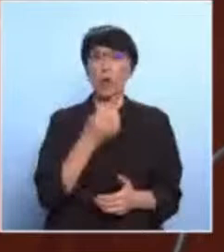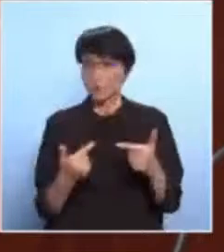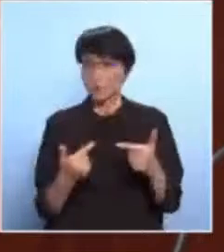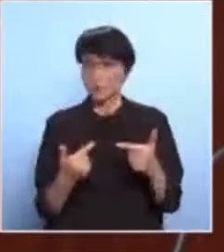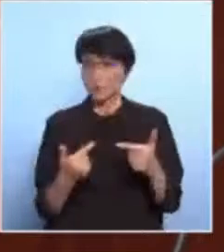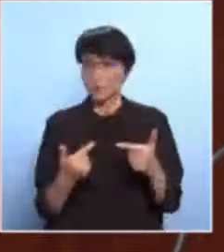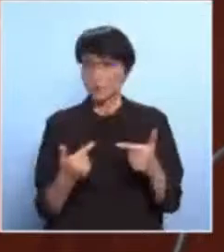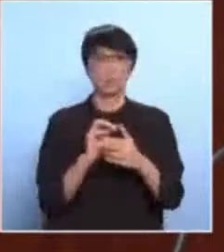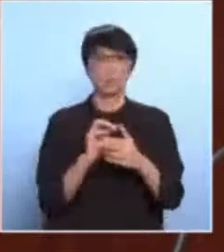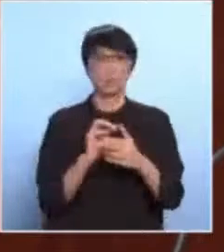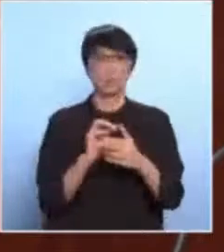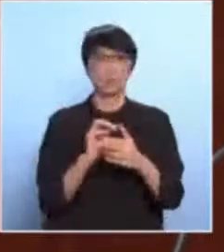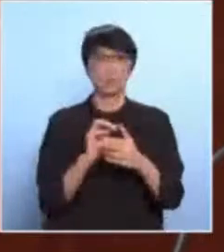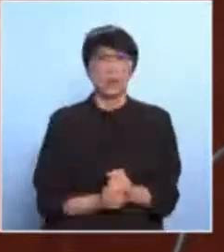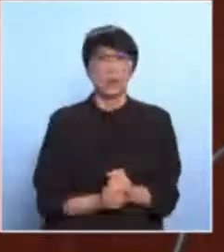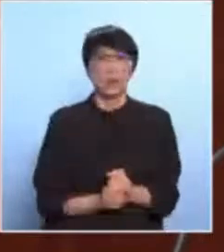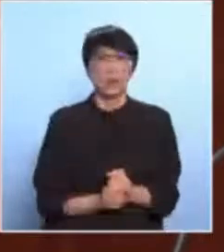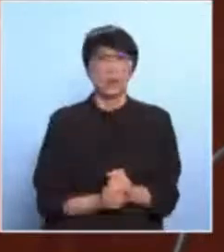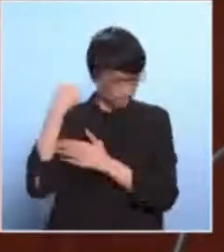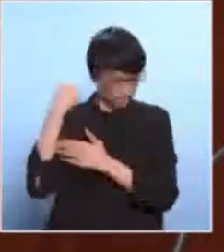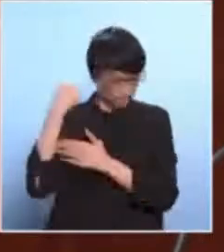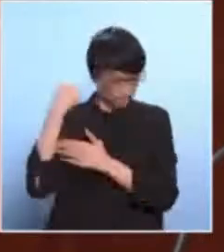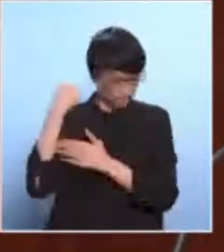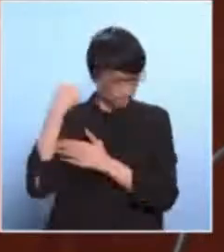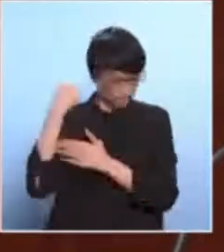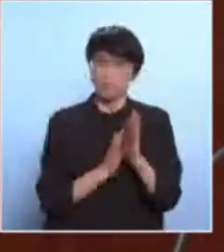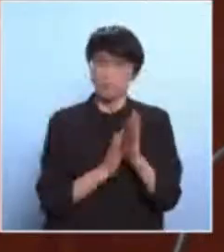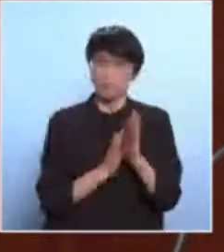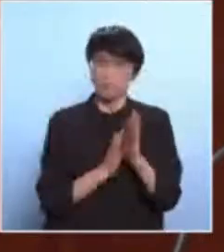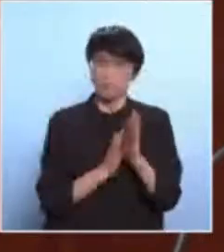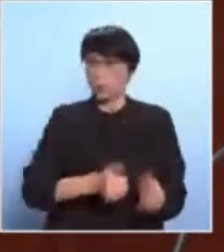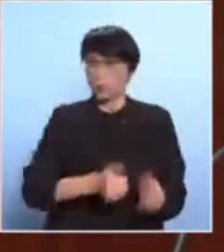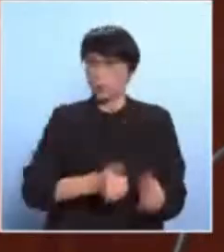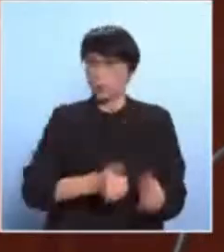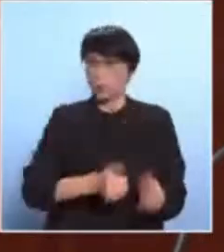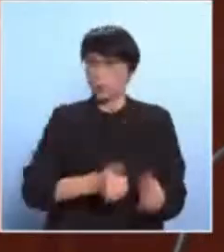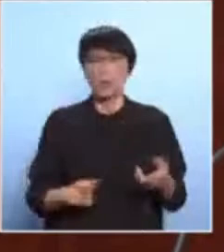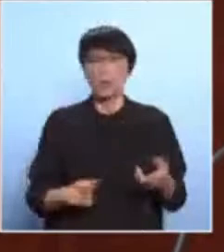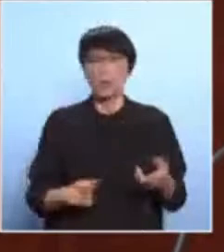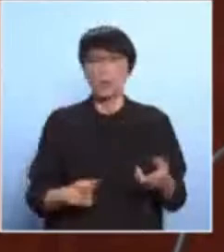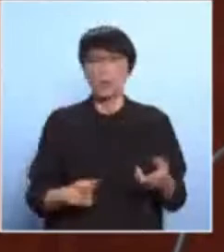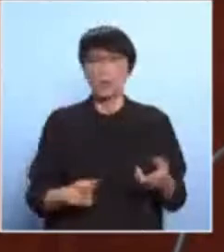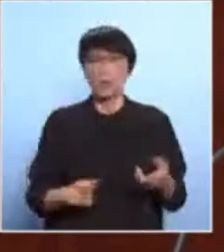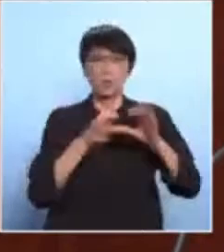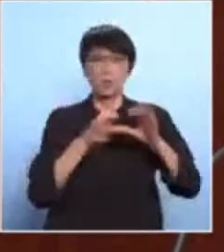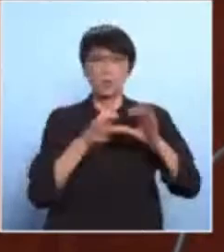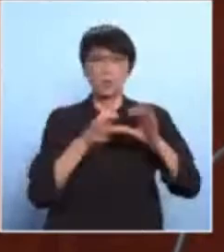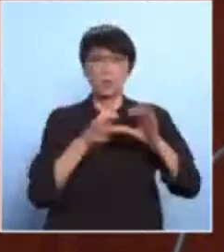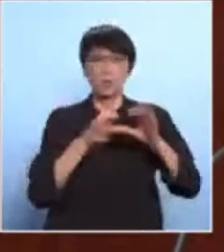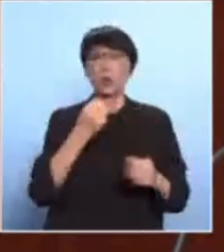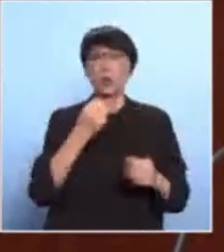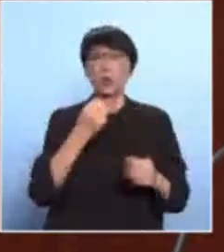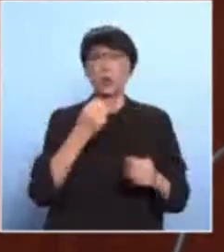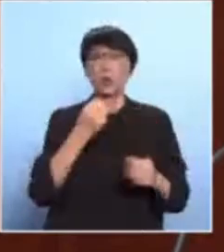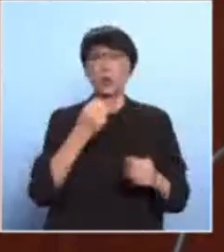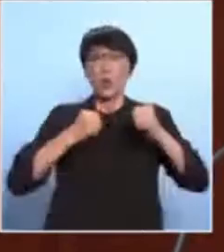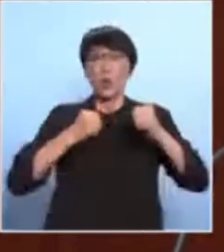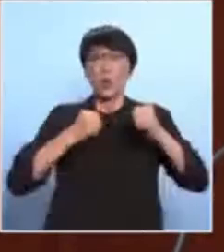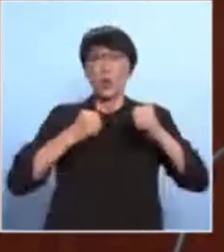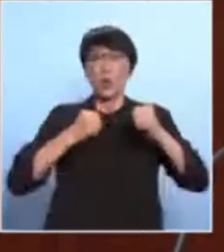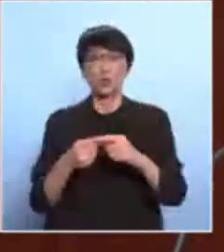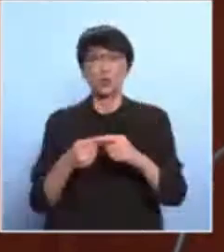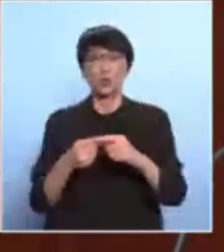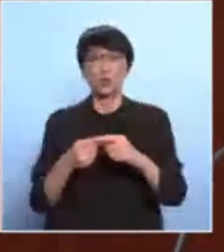The spirit to strive and to triumph is in our blood. That was clear at the Asian Games in Hangzhou this